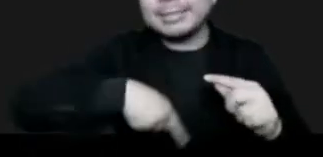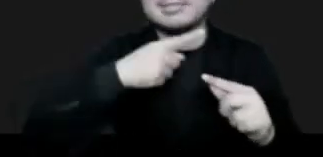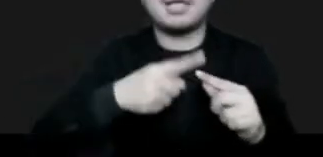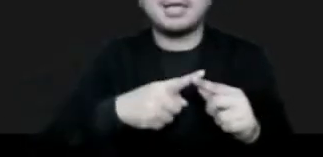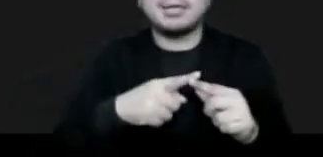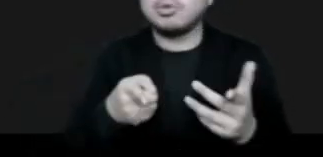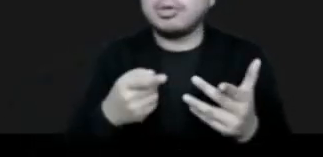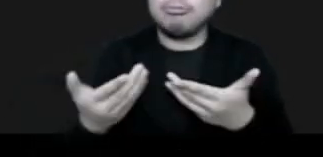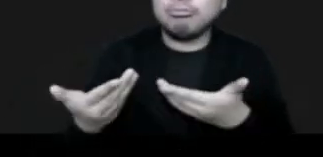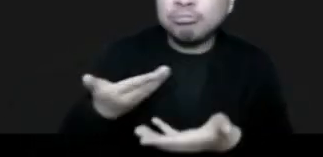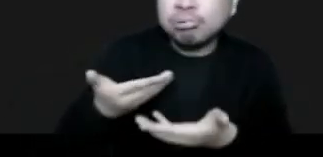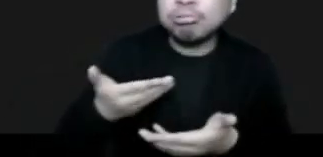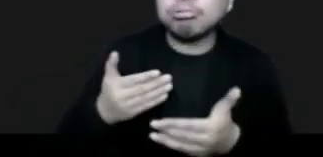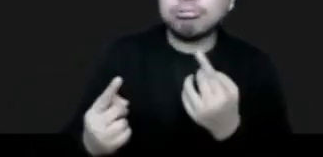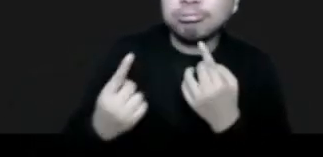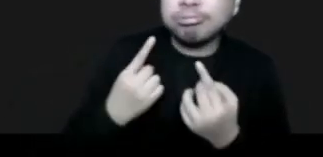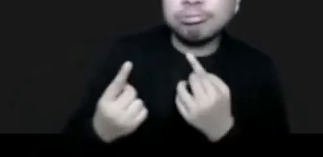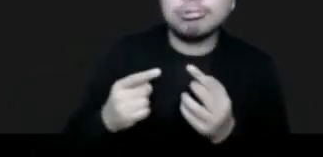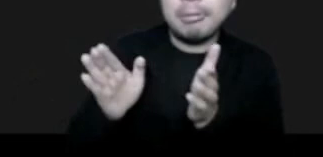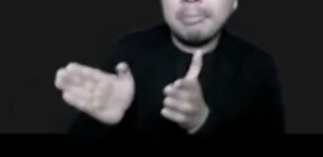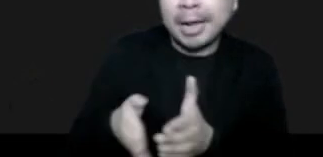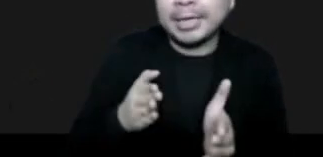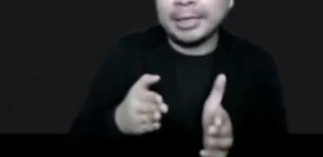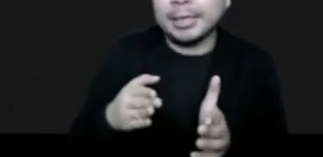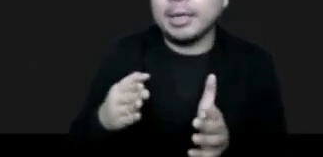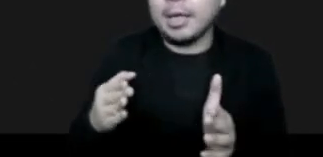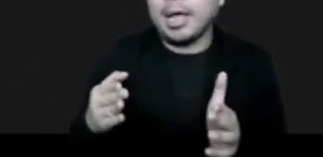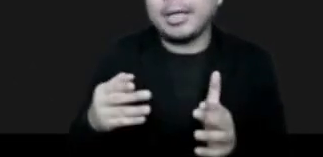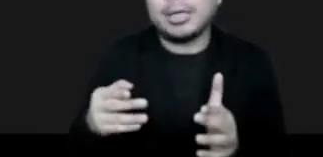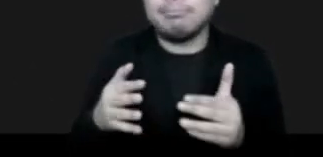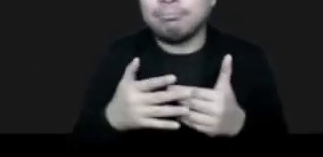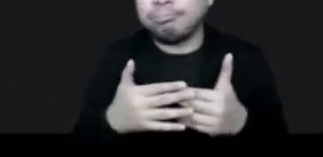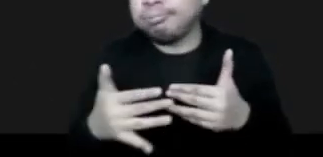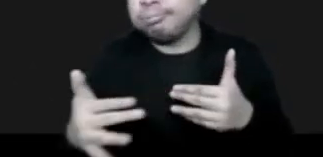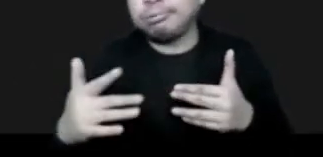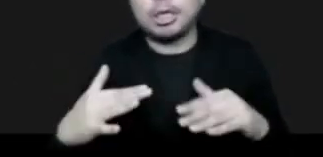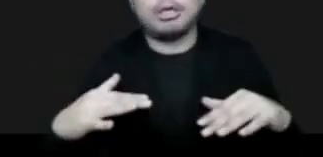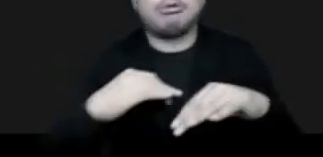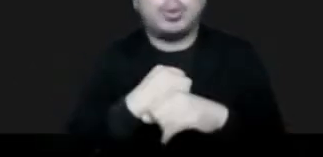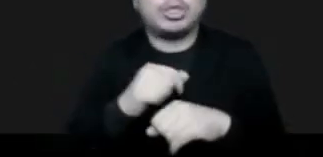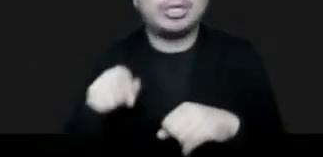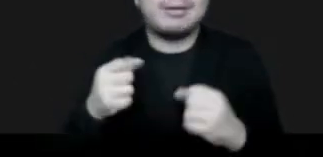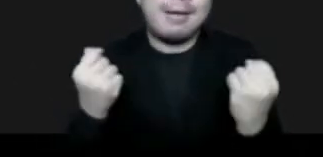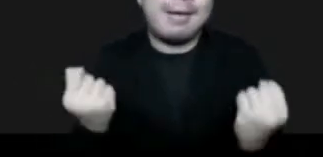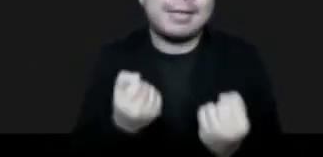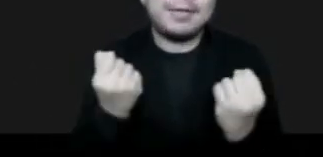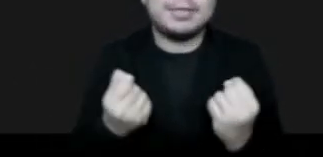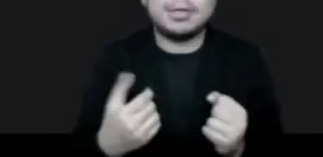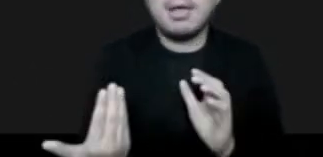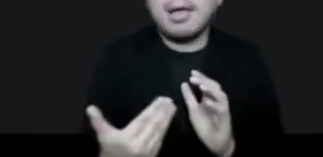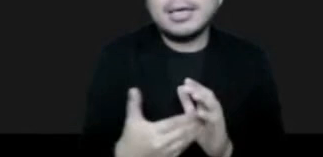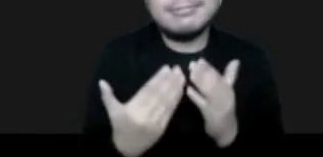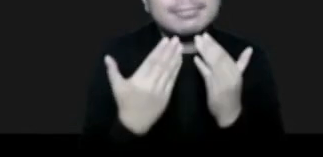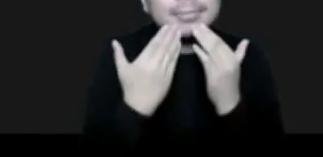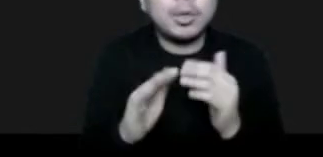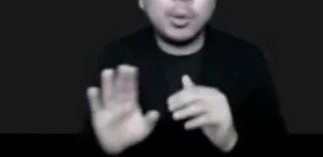for planning until the closure of activities. With this, I would like to thank you all again for your valuable